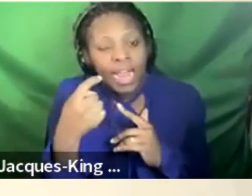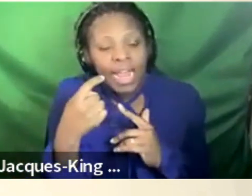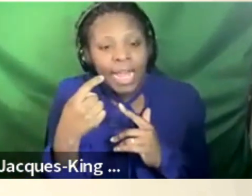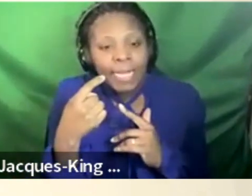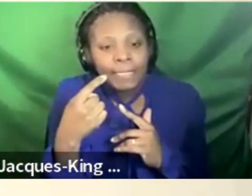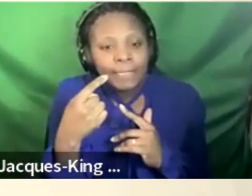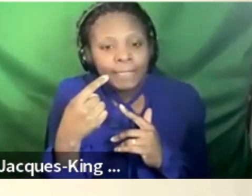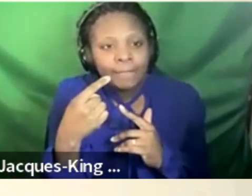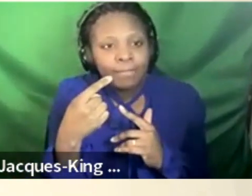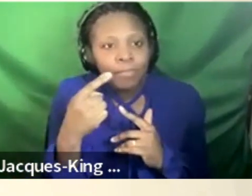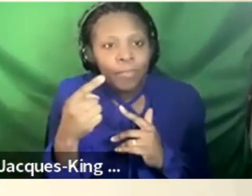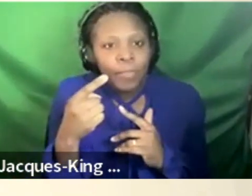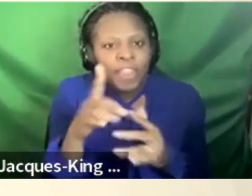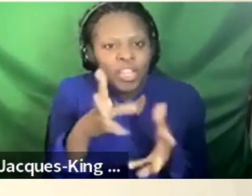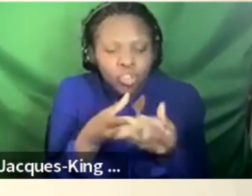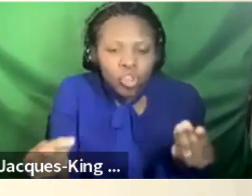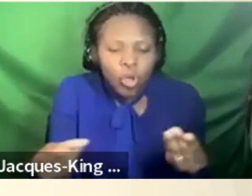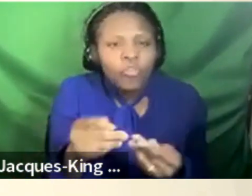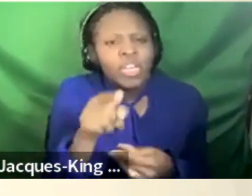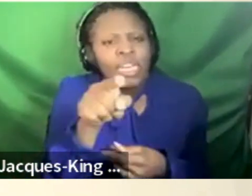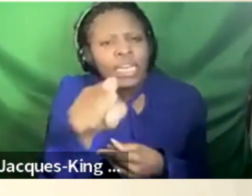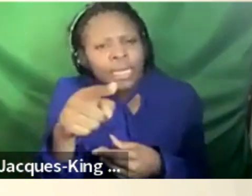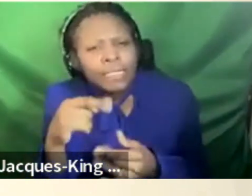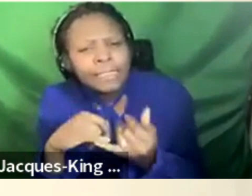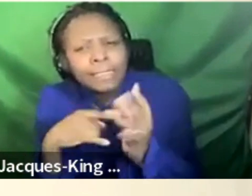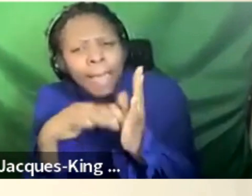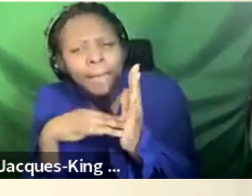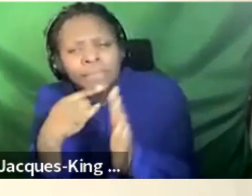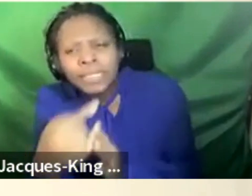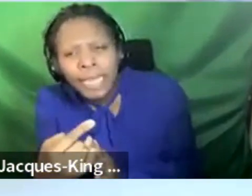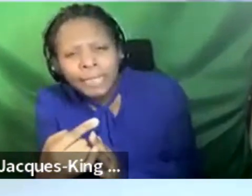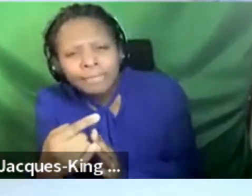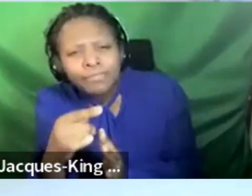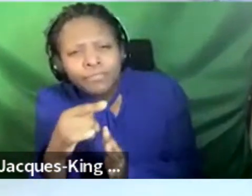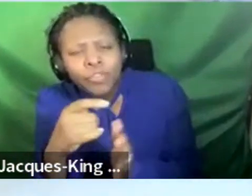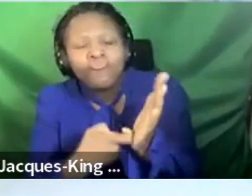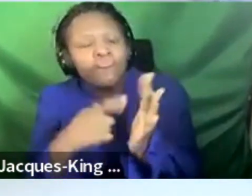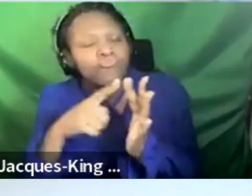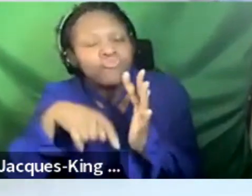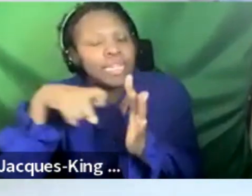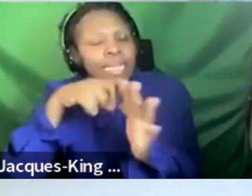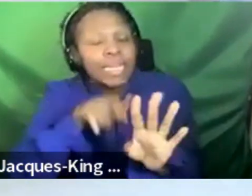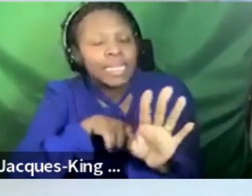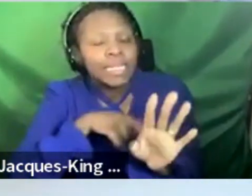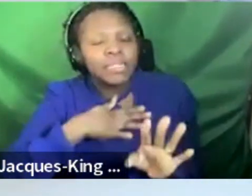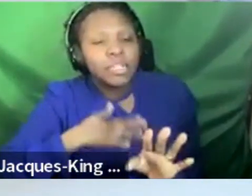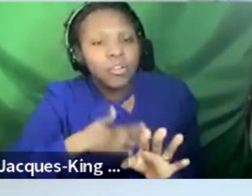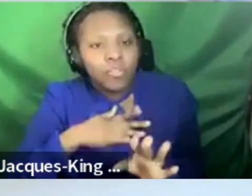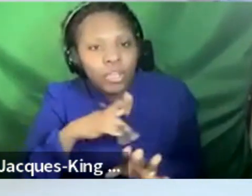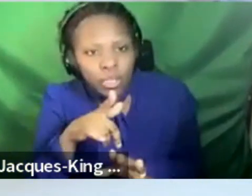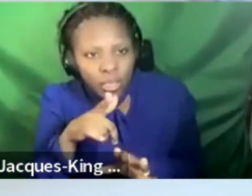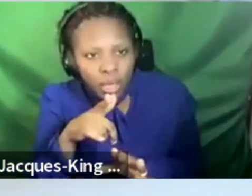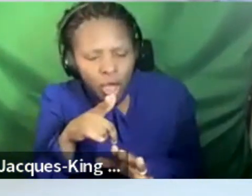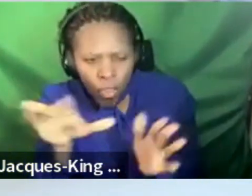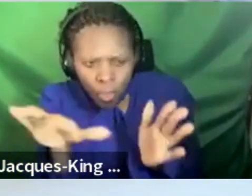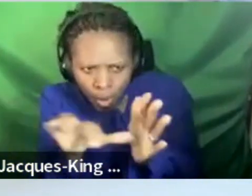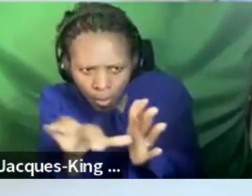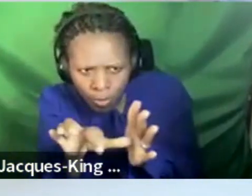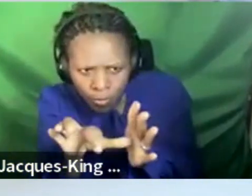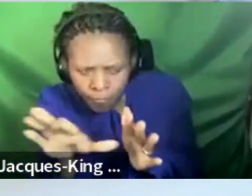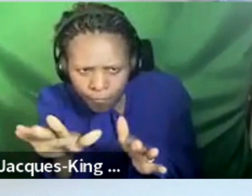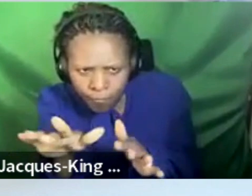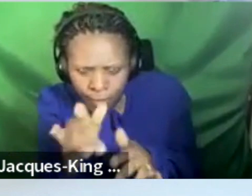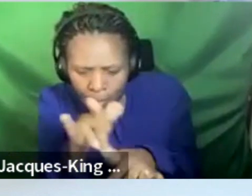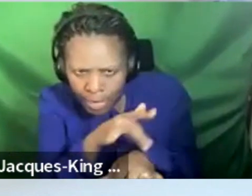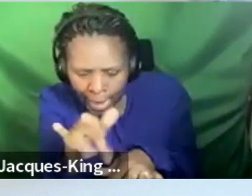queering can bring about the resolution of the play. You mean the problems for the creators, the creatives that take the